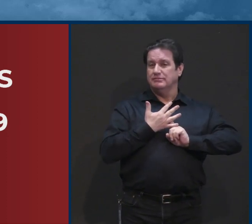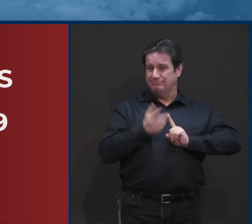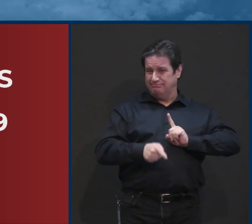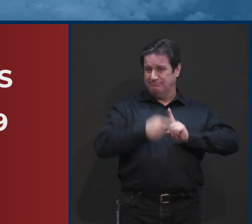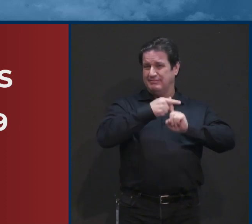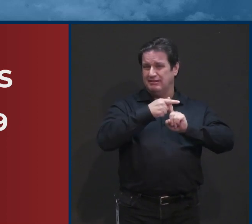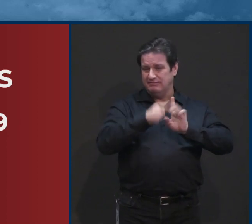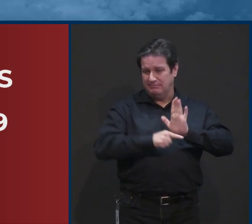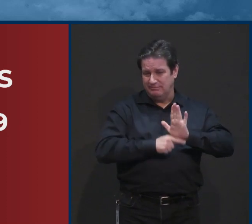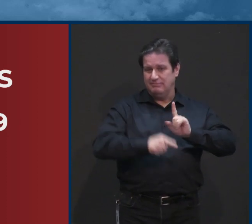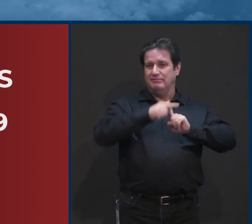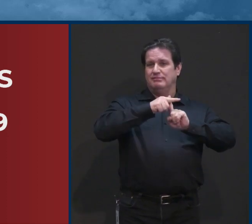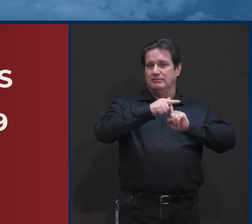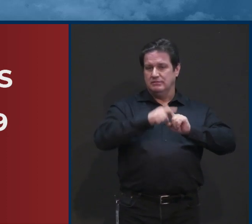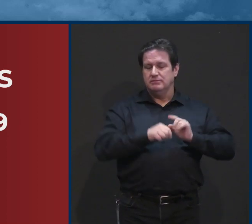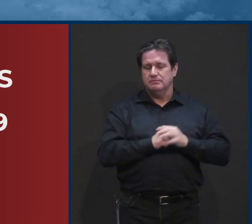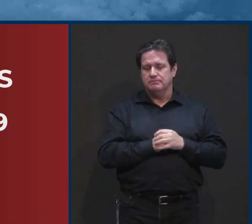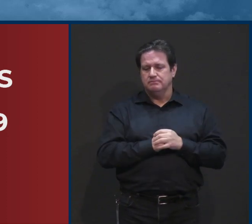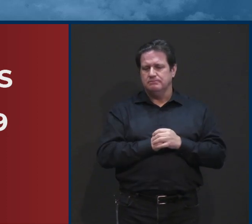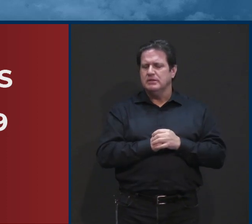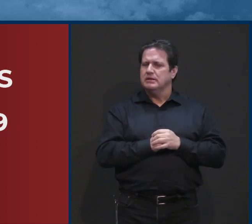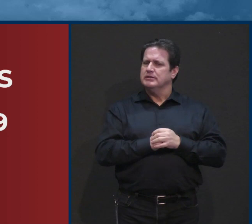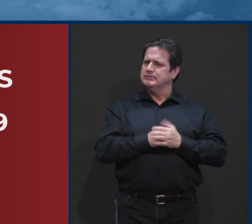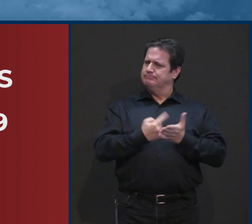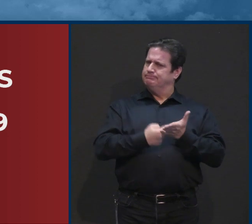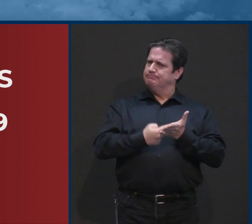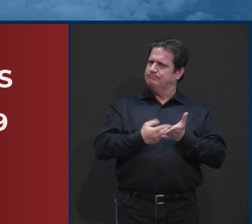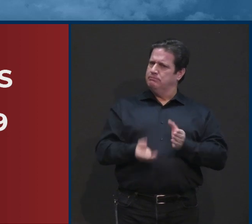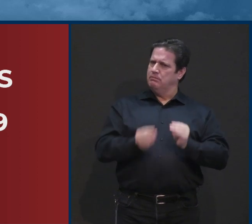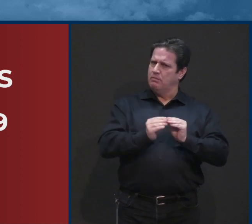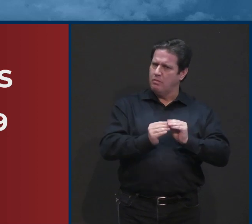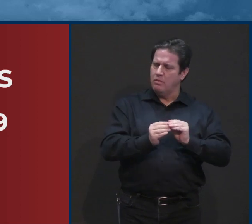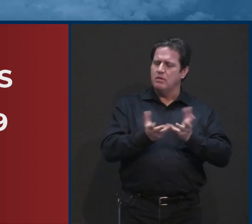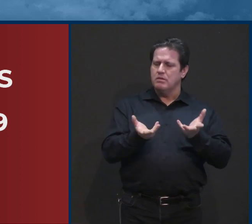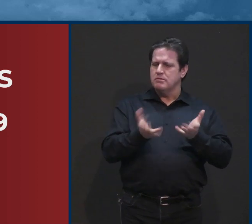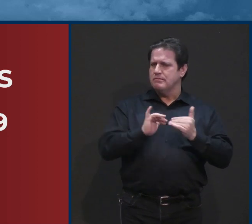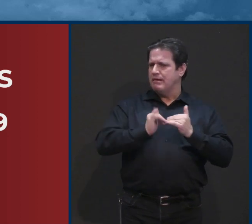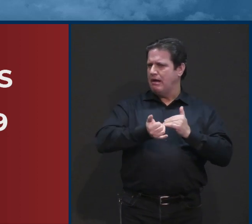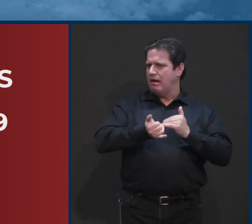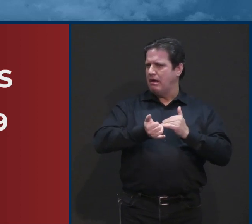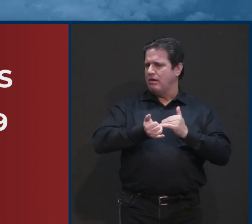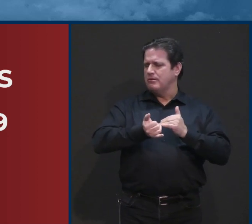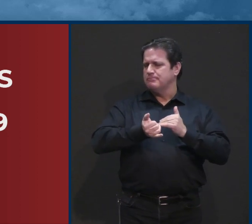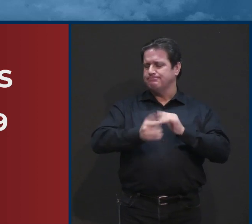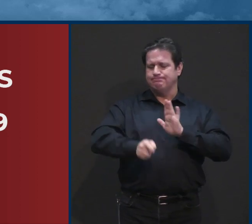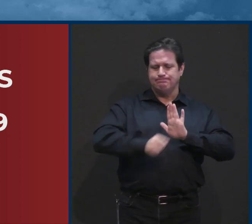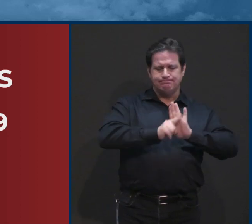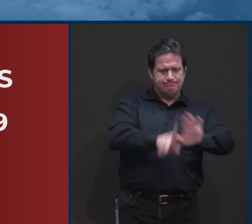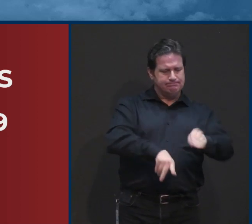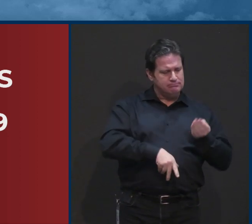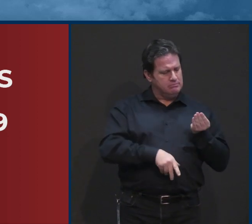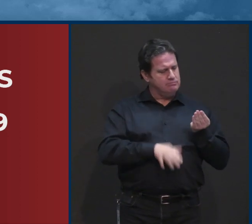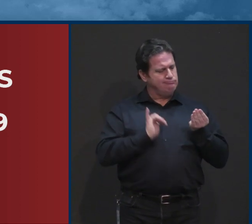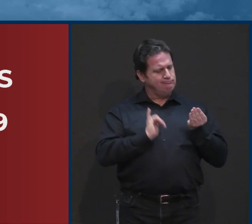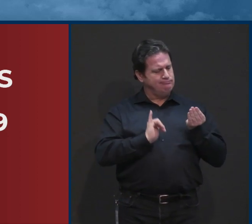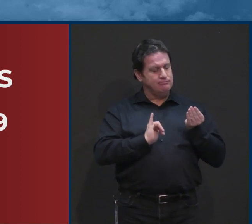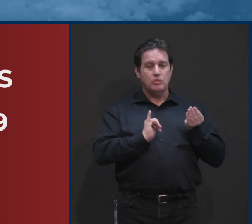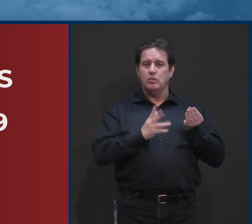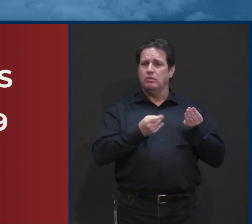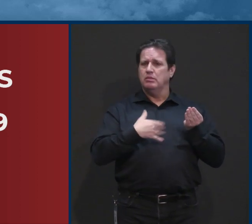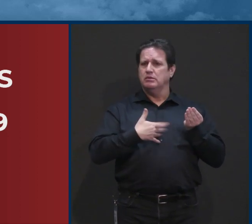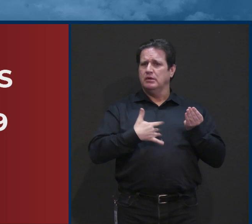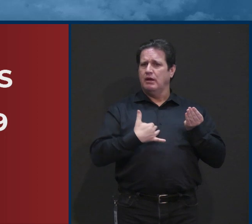positive after that. And so we need to talk a little bit about how you should react to that and what level